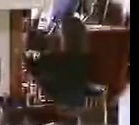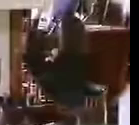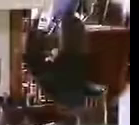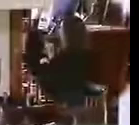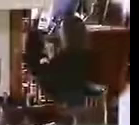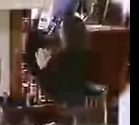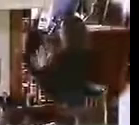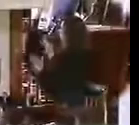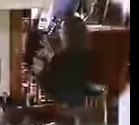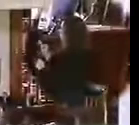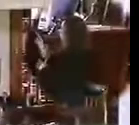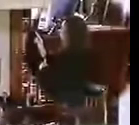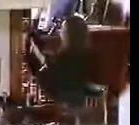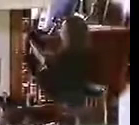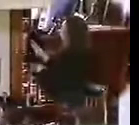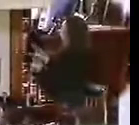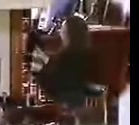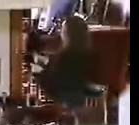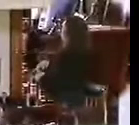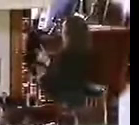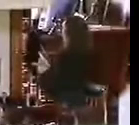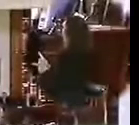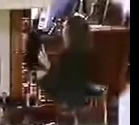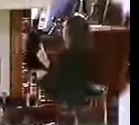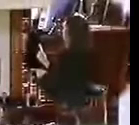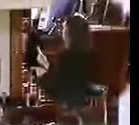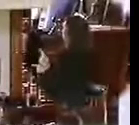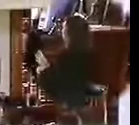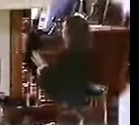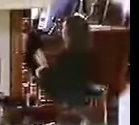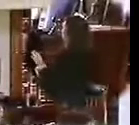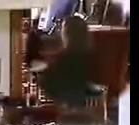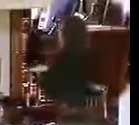include a two-thirds vote needed to suspend the regular order of business to bring a bill to the floor. Thank you, Senator.